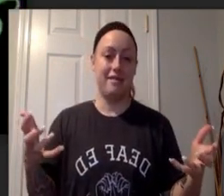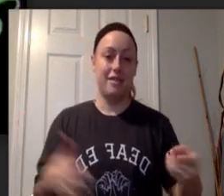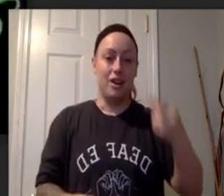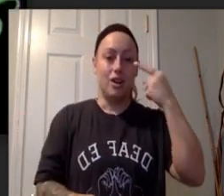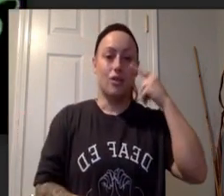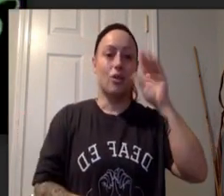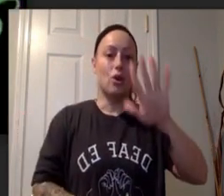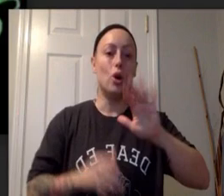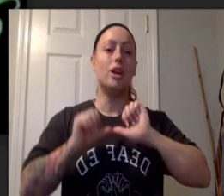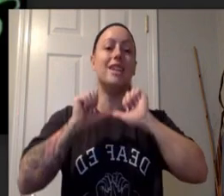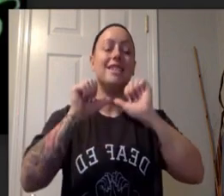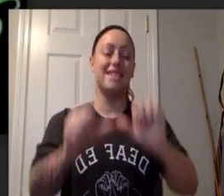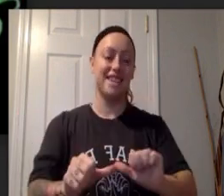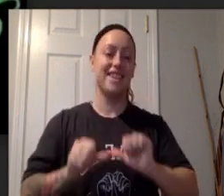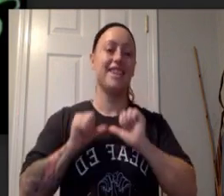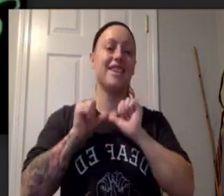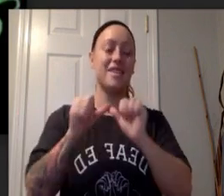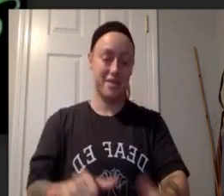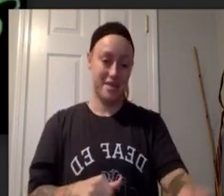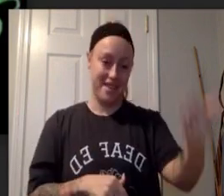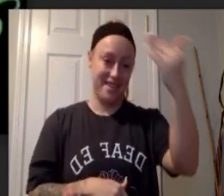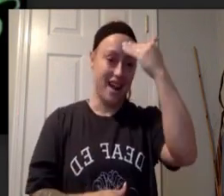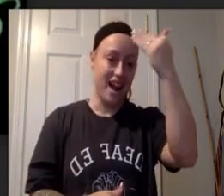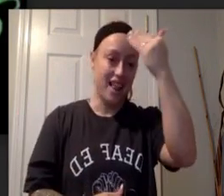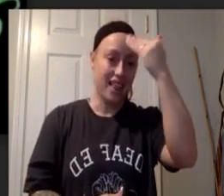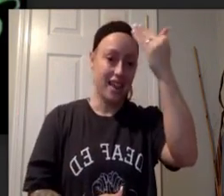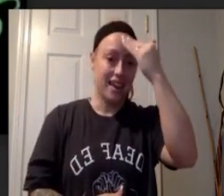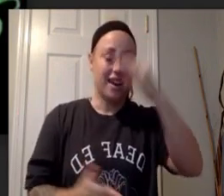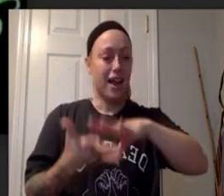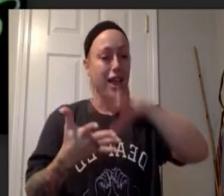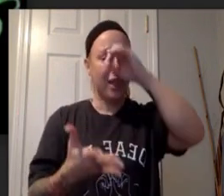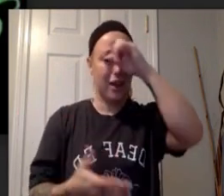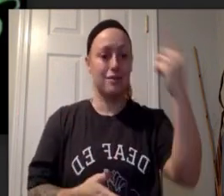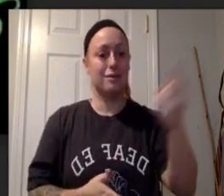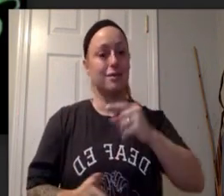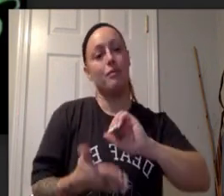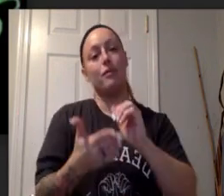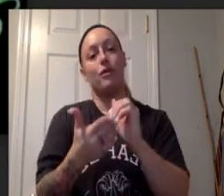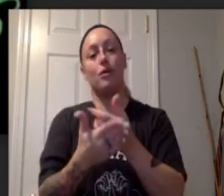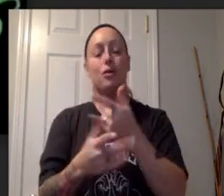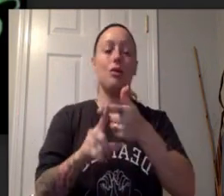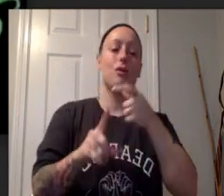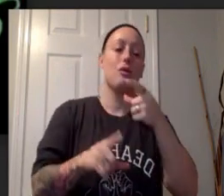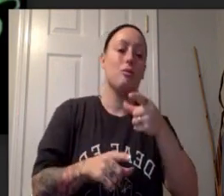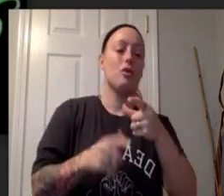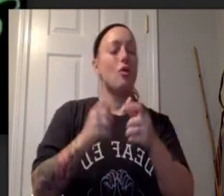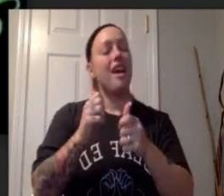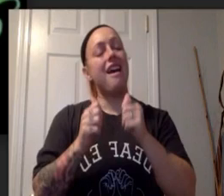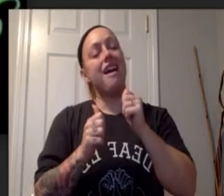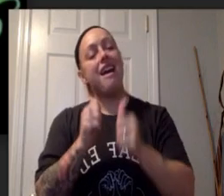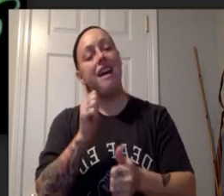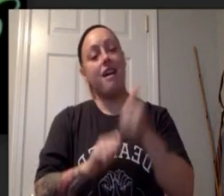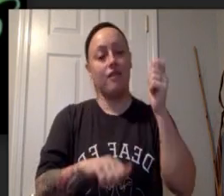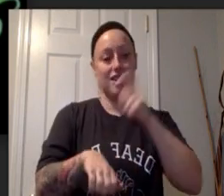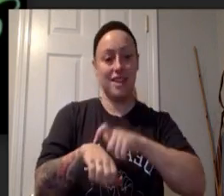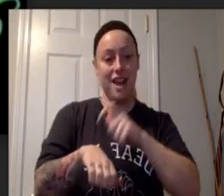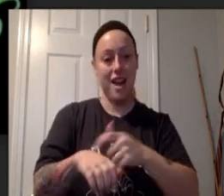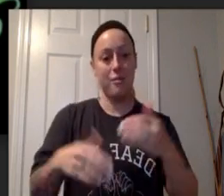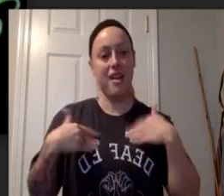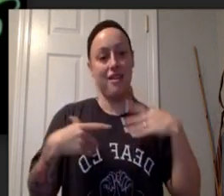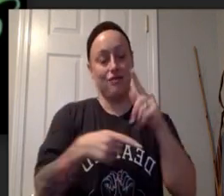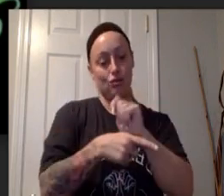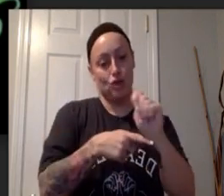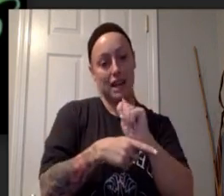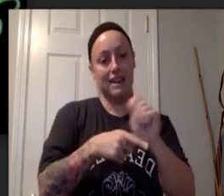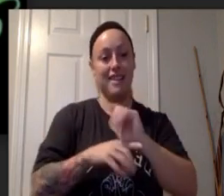your continuous knowledge. And I learn something new from you every time we have class and training. And I'm just so